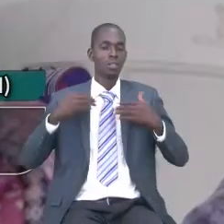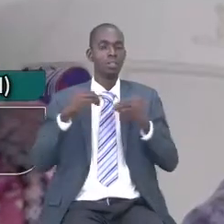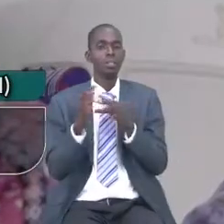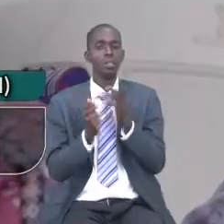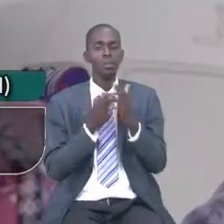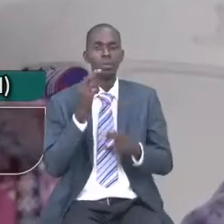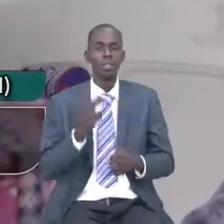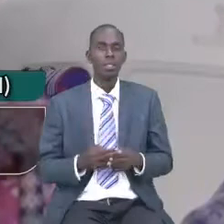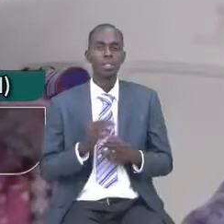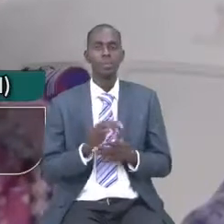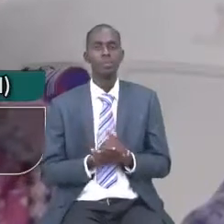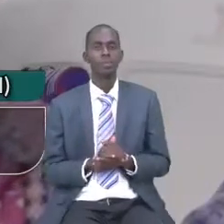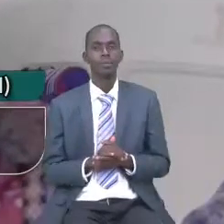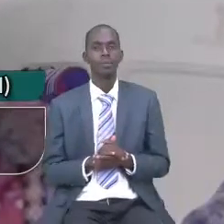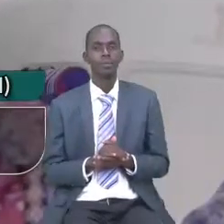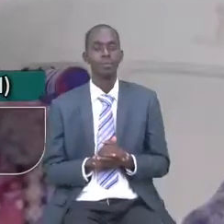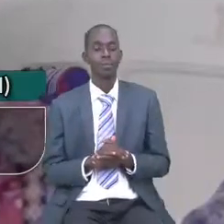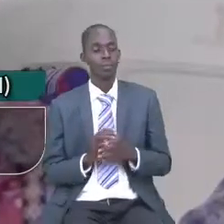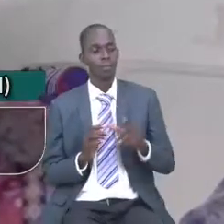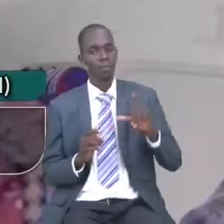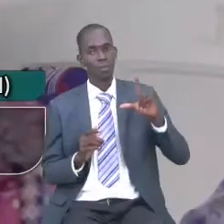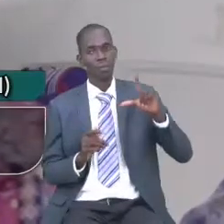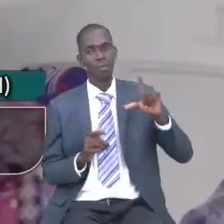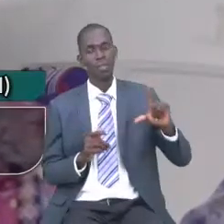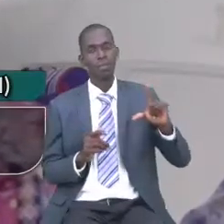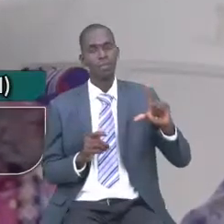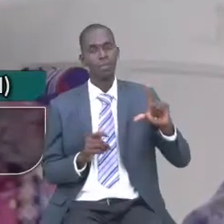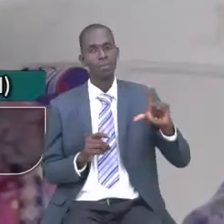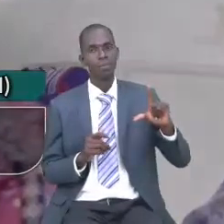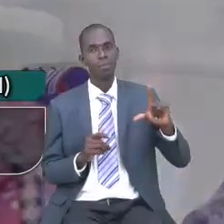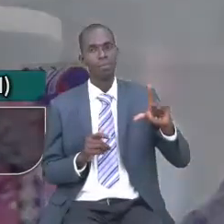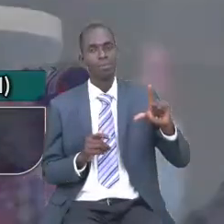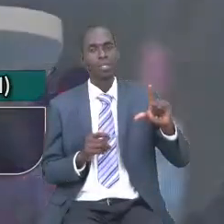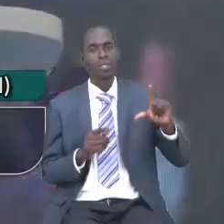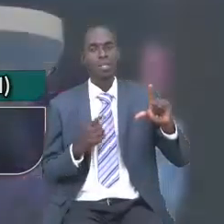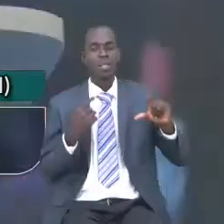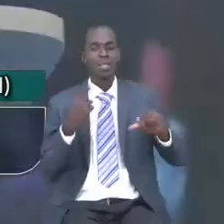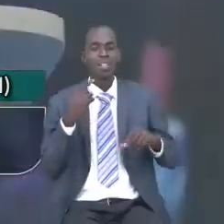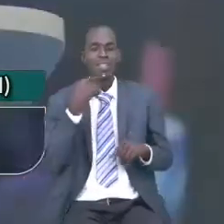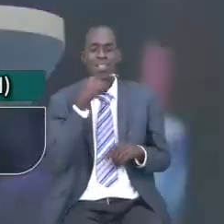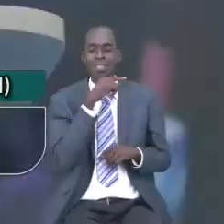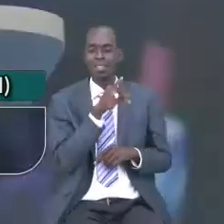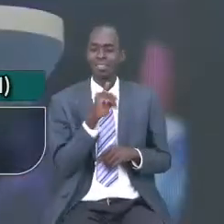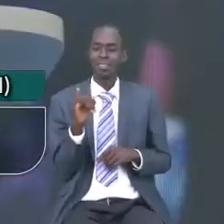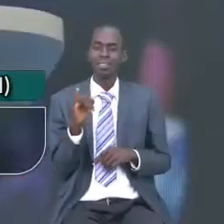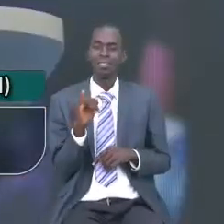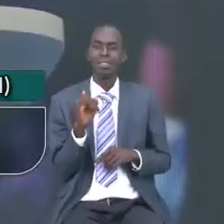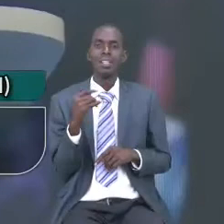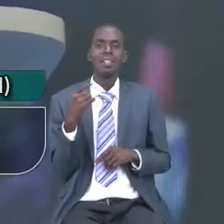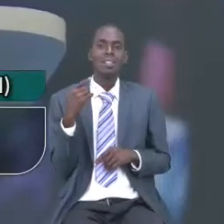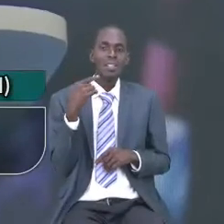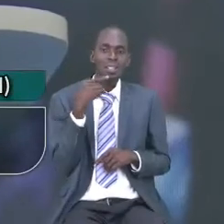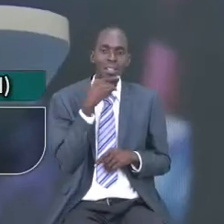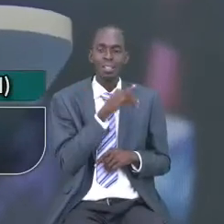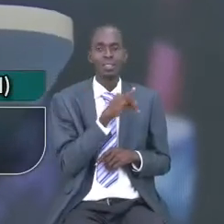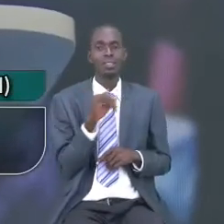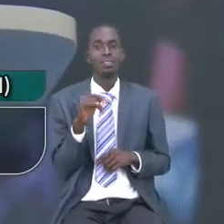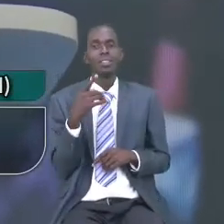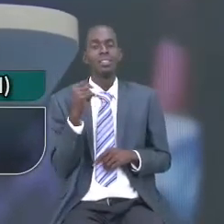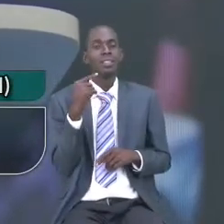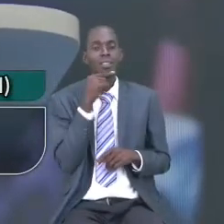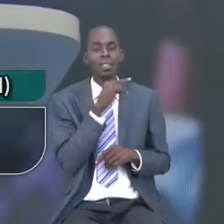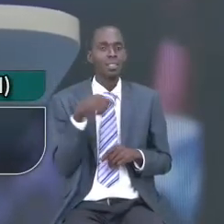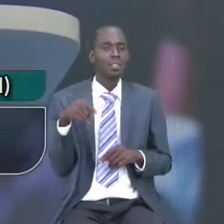Jesus' name. L, lying, the lie they told against